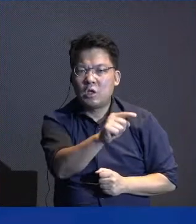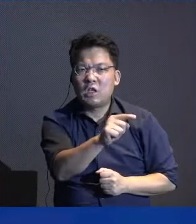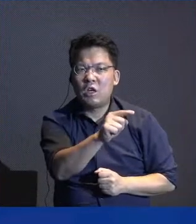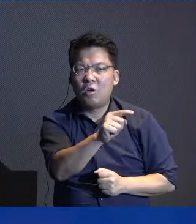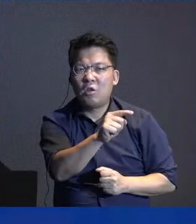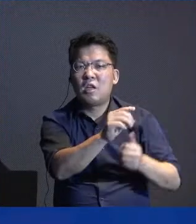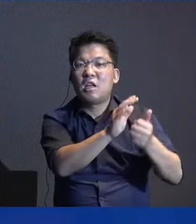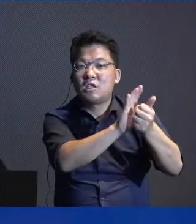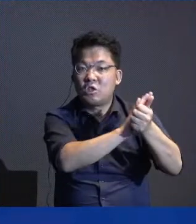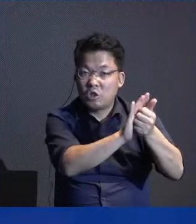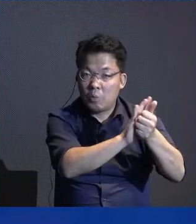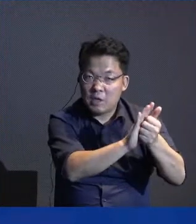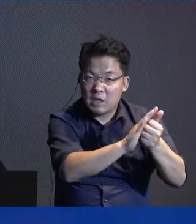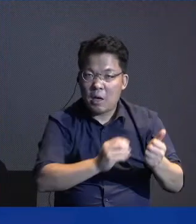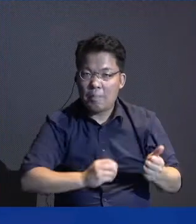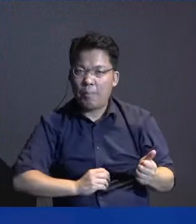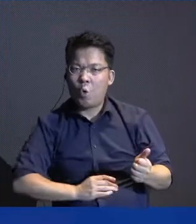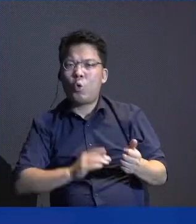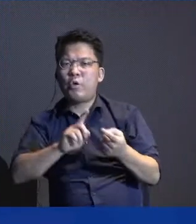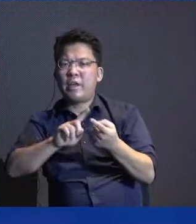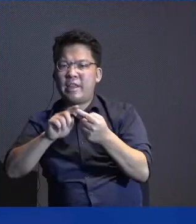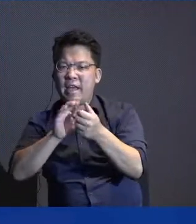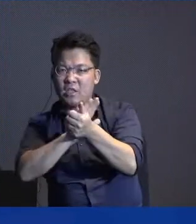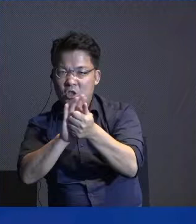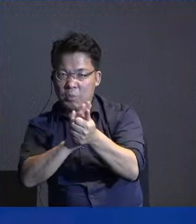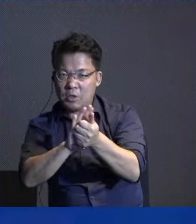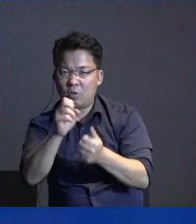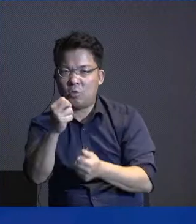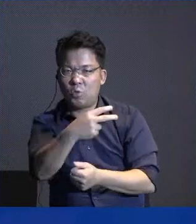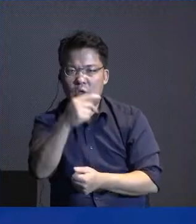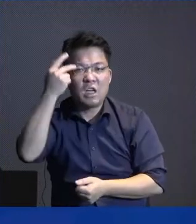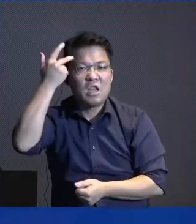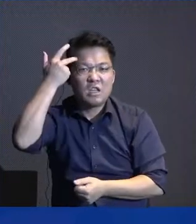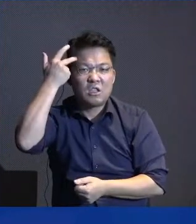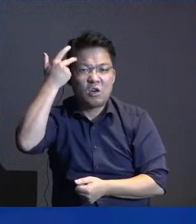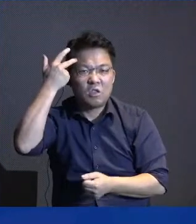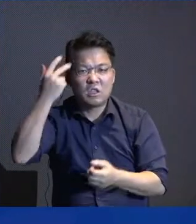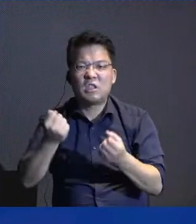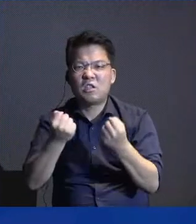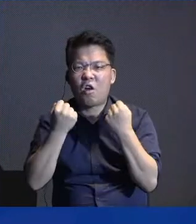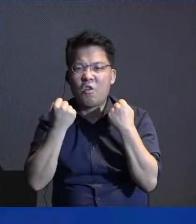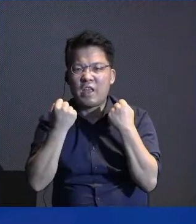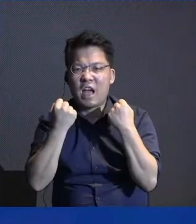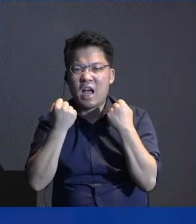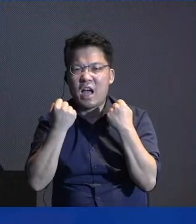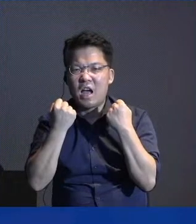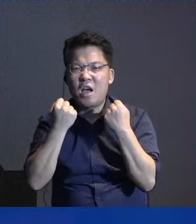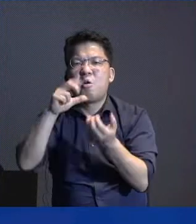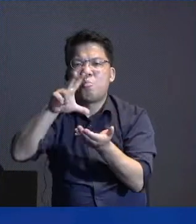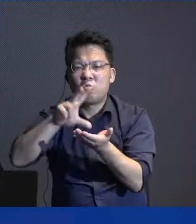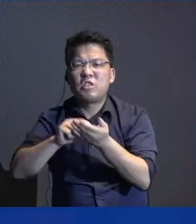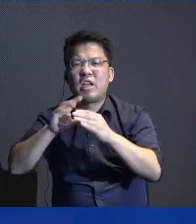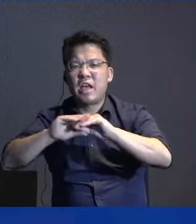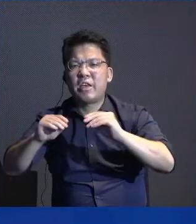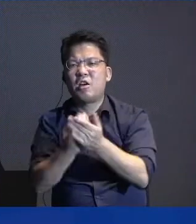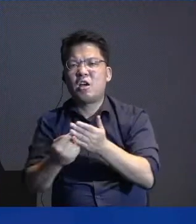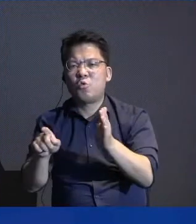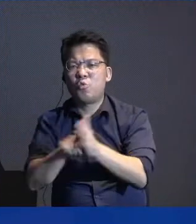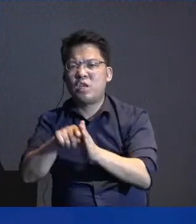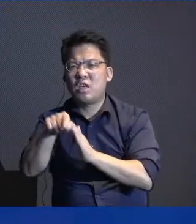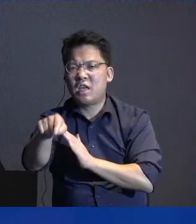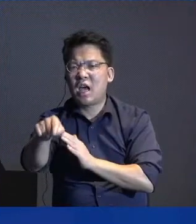mental health care challenges. There are the issues of migration, homelessness, unemployment, and finally, and